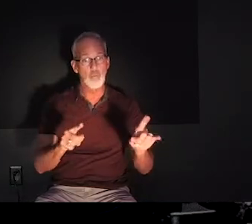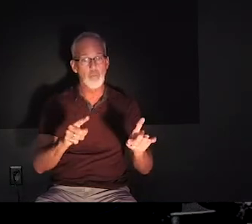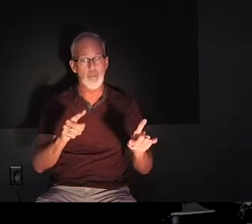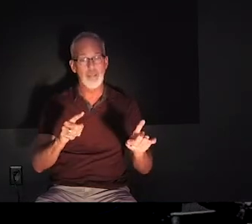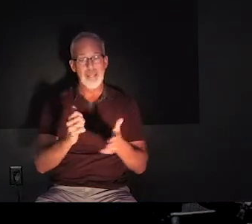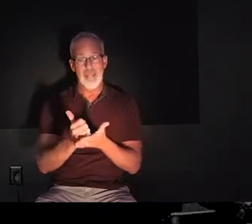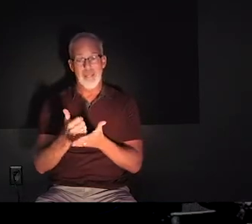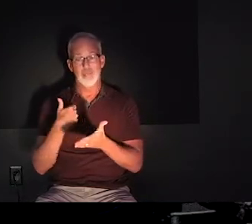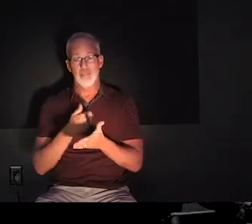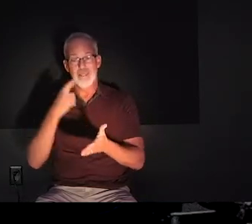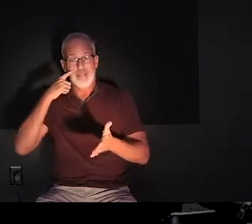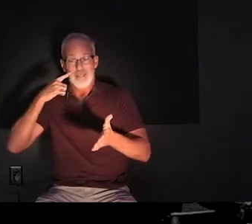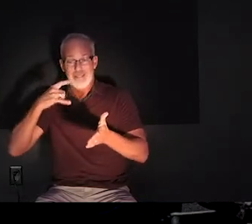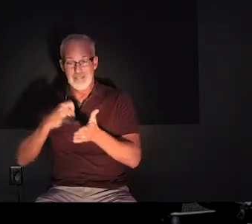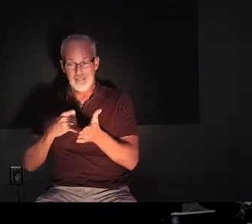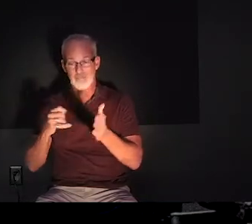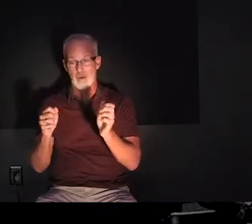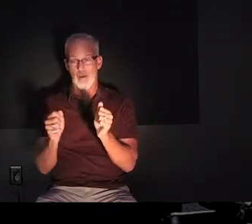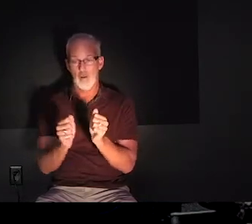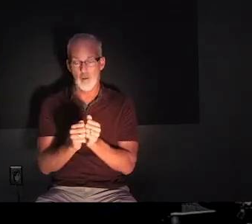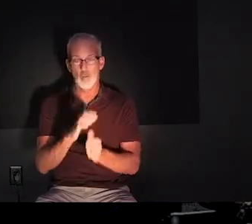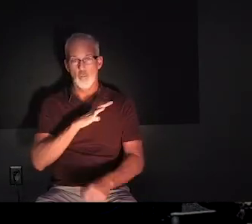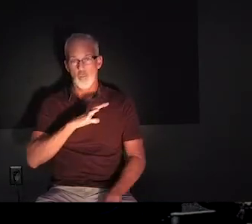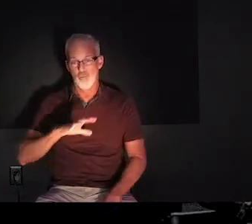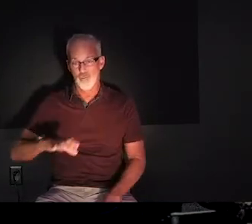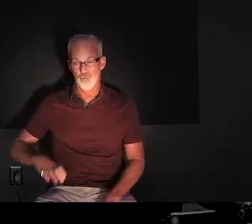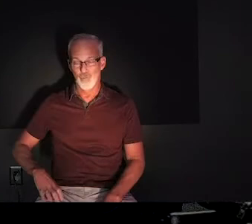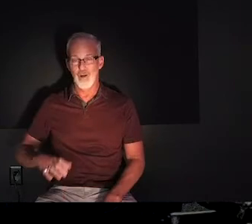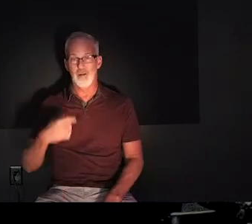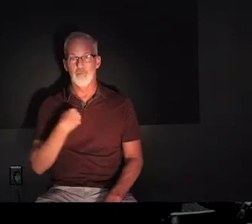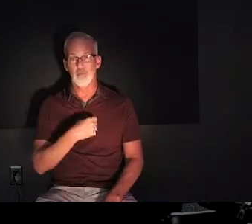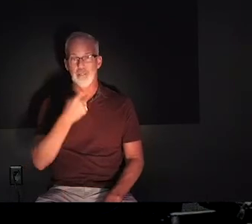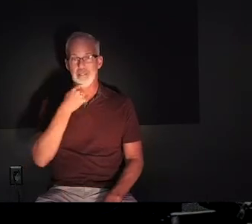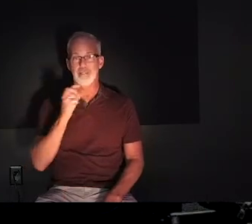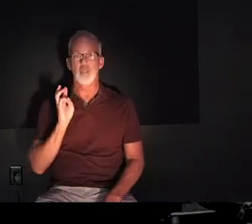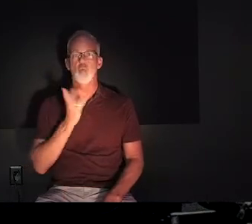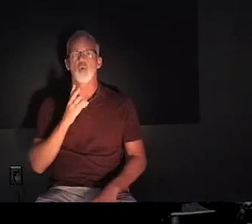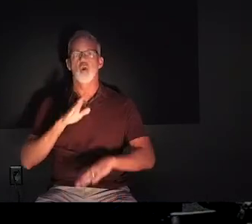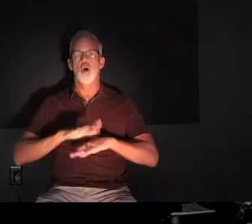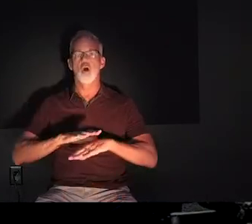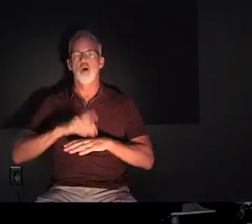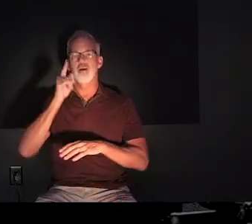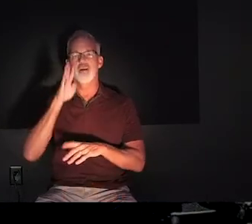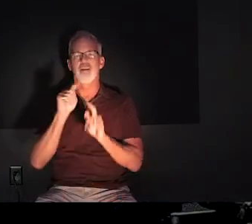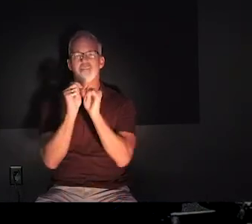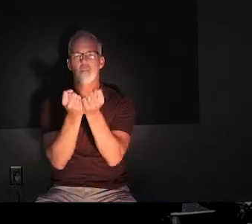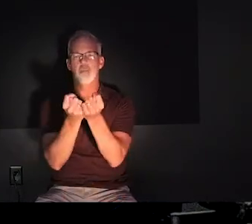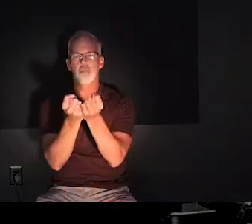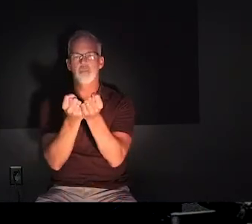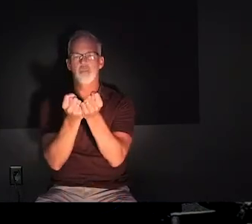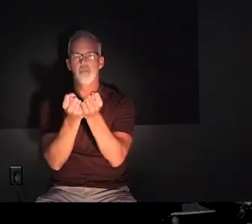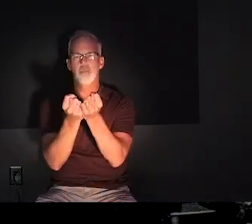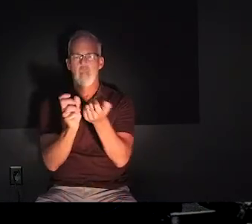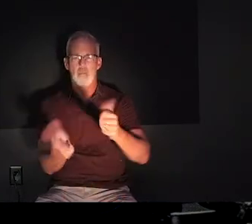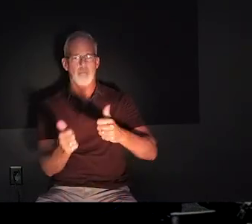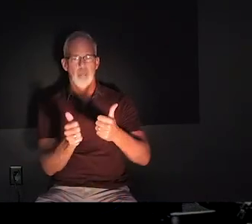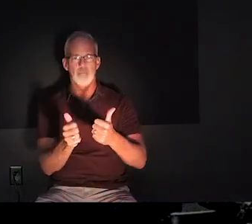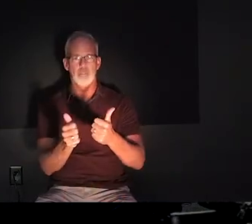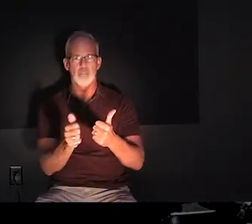identifies us when we get baptized. We're saying we're on God's team. So baptism's not a small little